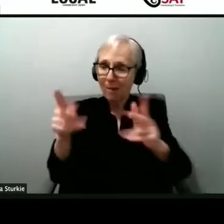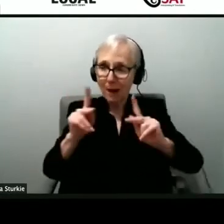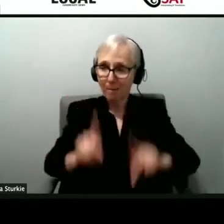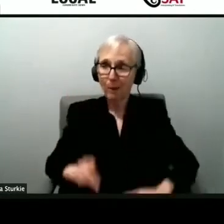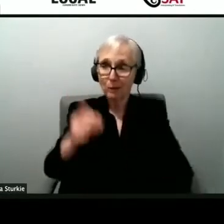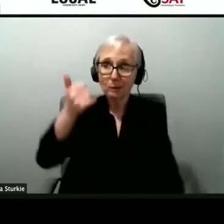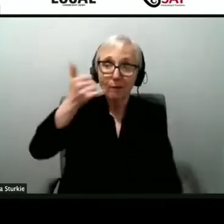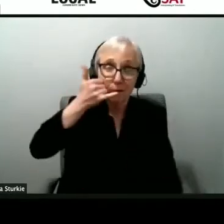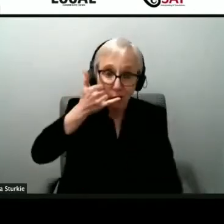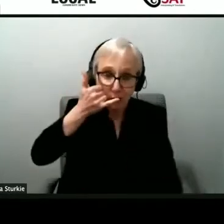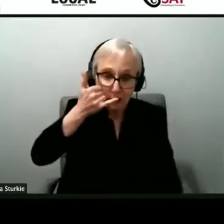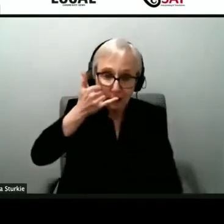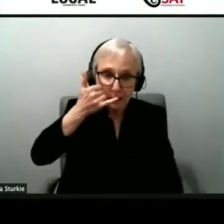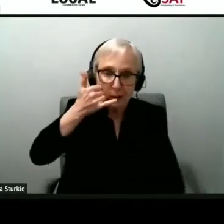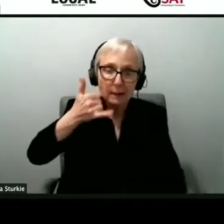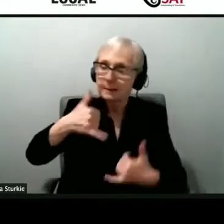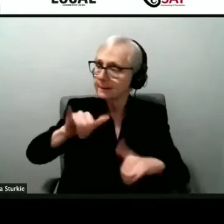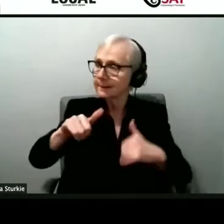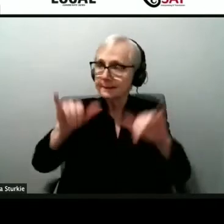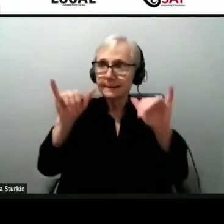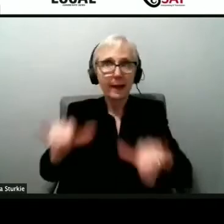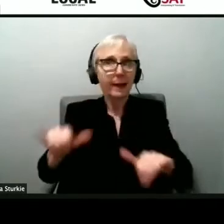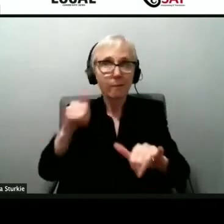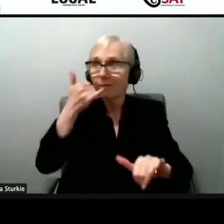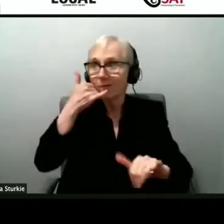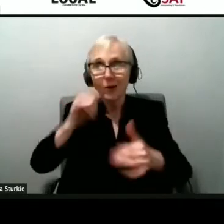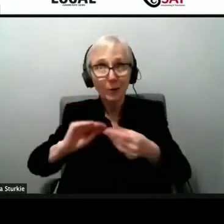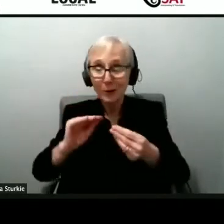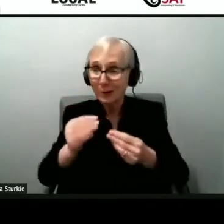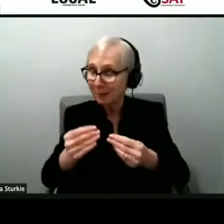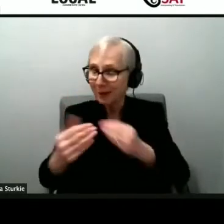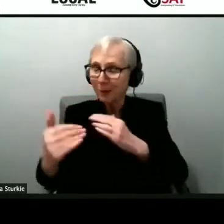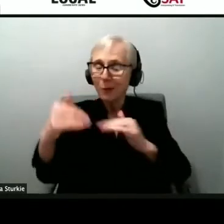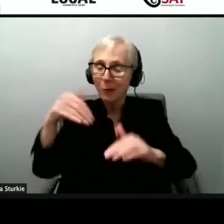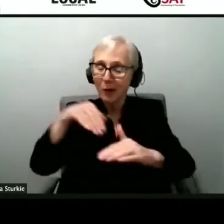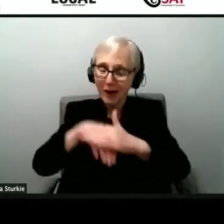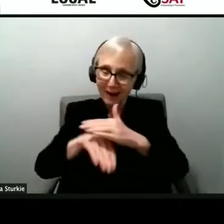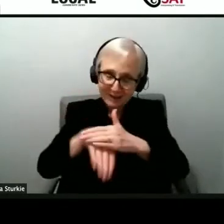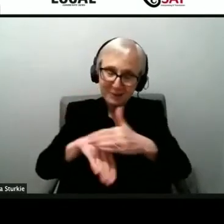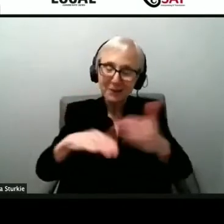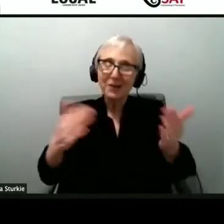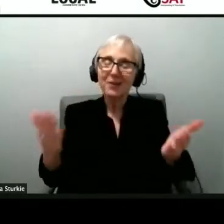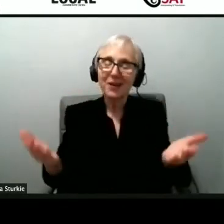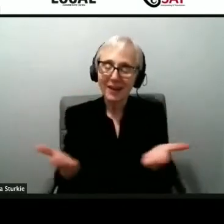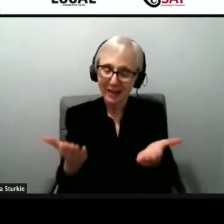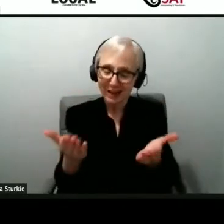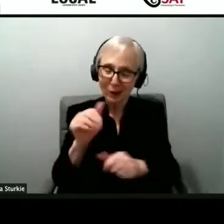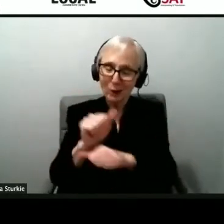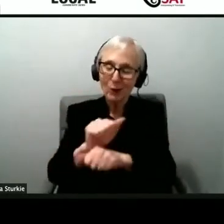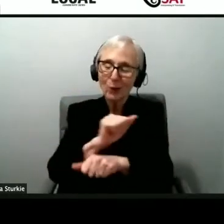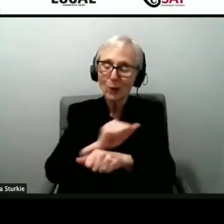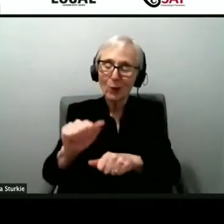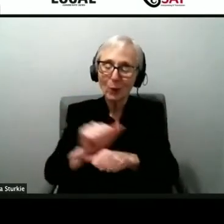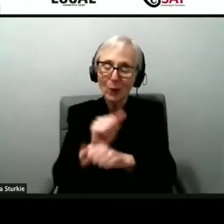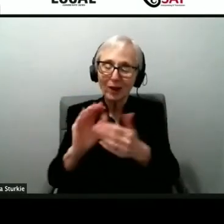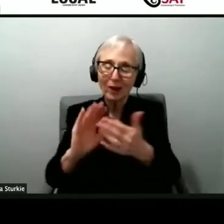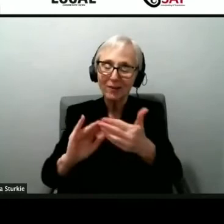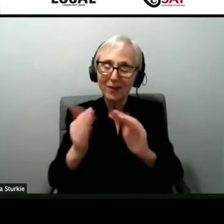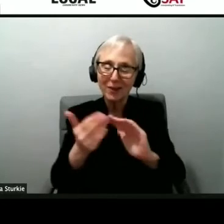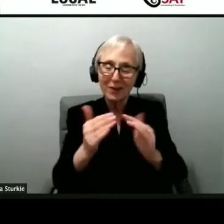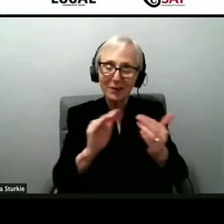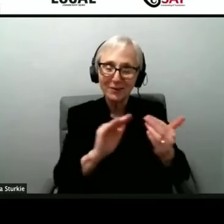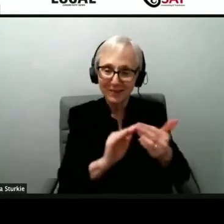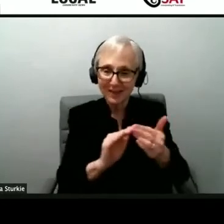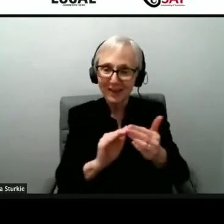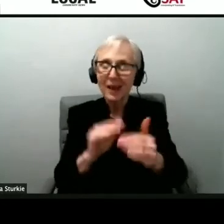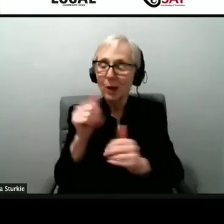in the last 2 years, it still hasn't changed. So we are still accessible. We're still here to do the work for our community. We will continue to work with